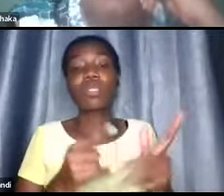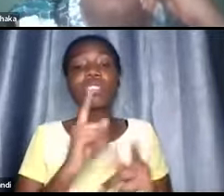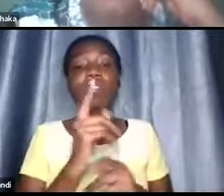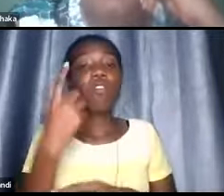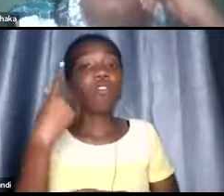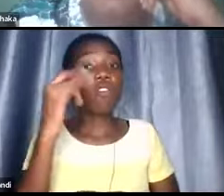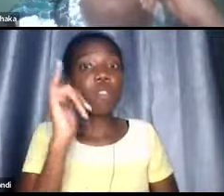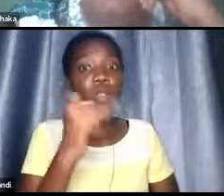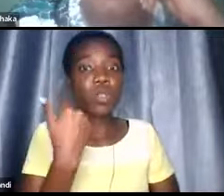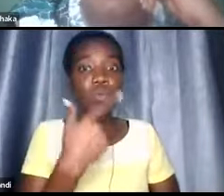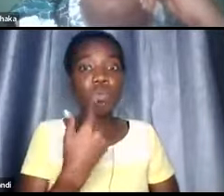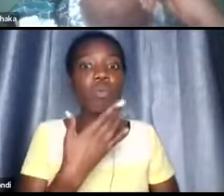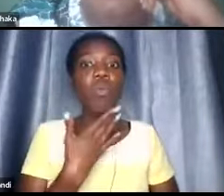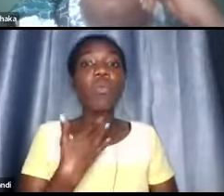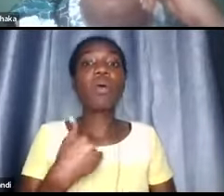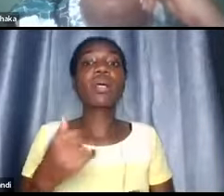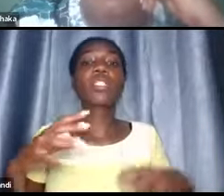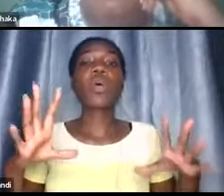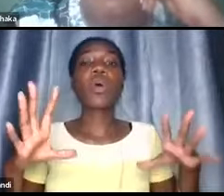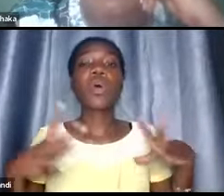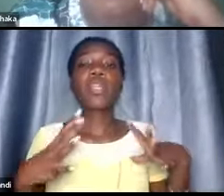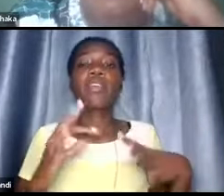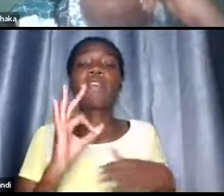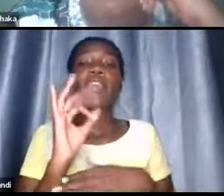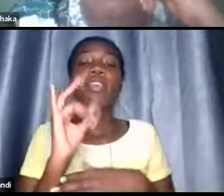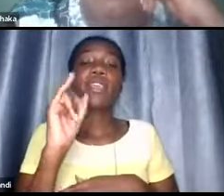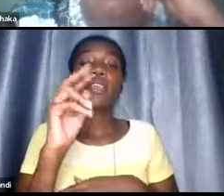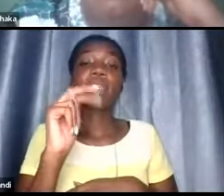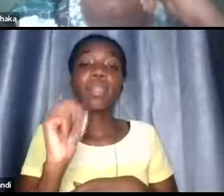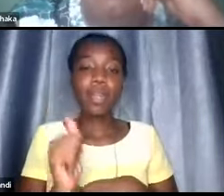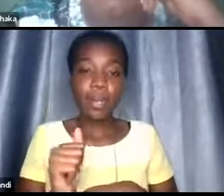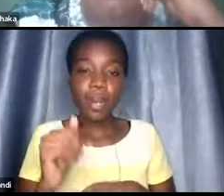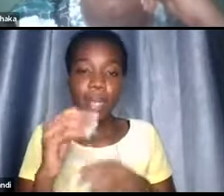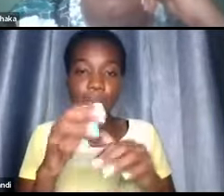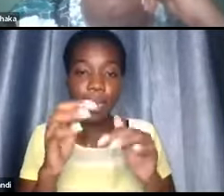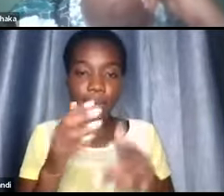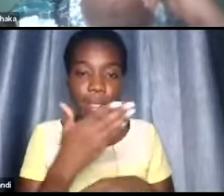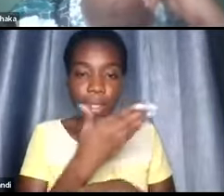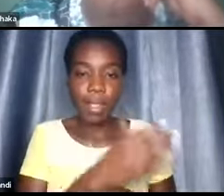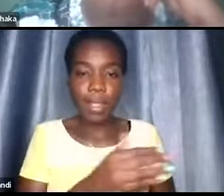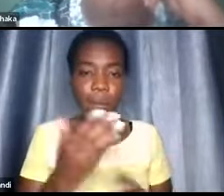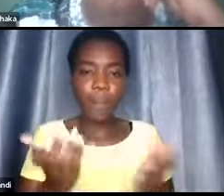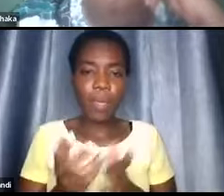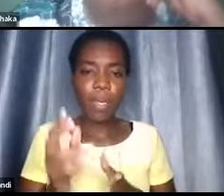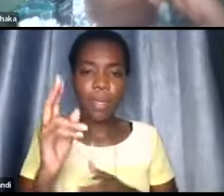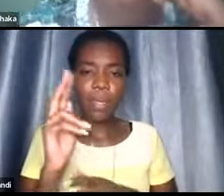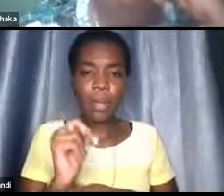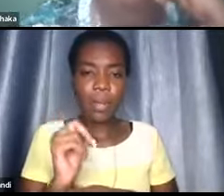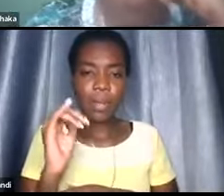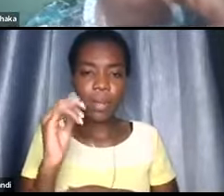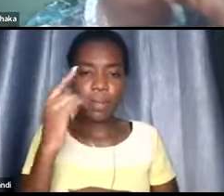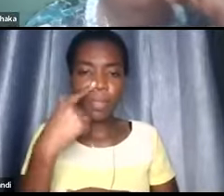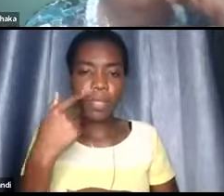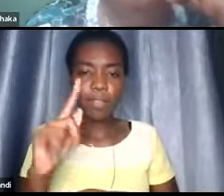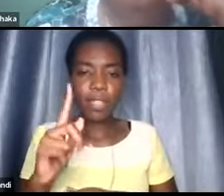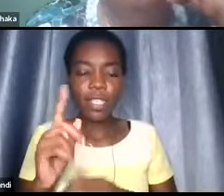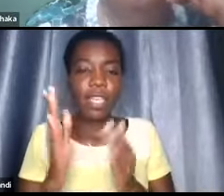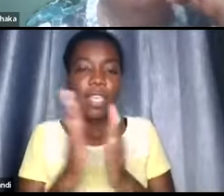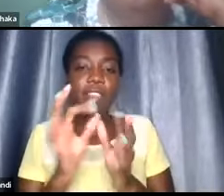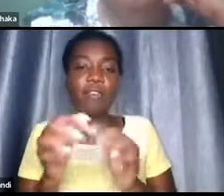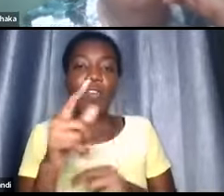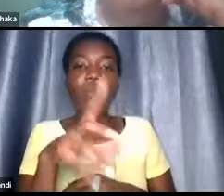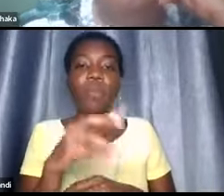for those of you who want to take a holiday, Fina Gardens located in Naivasha has offers for you. If you take a holiday